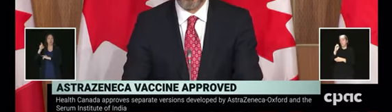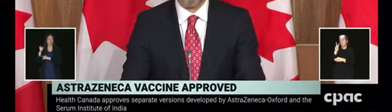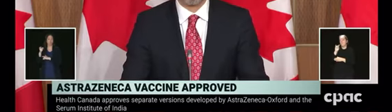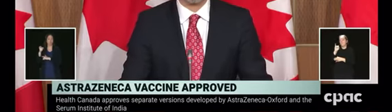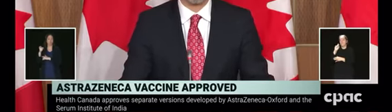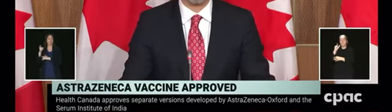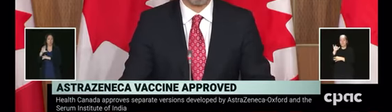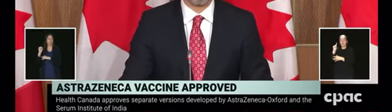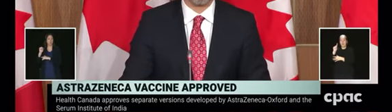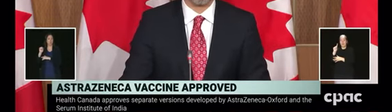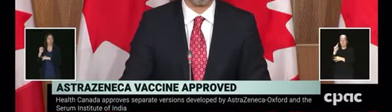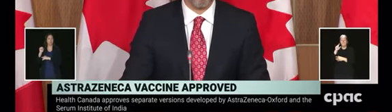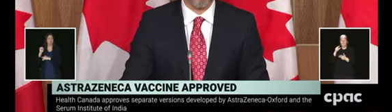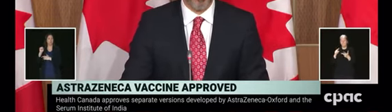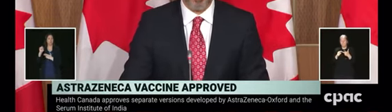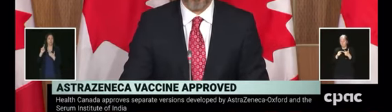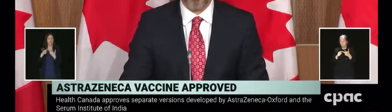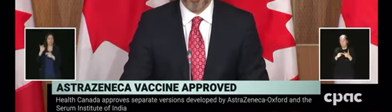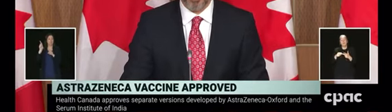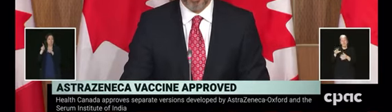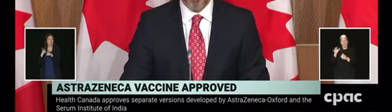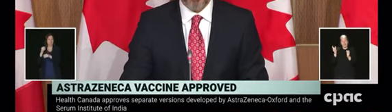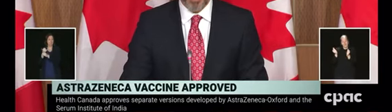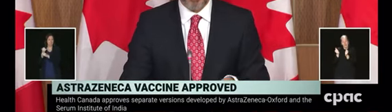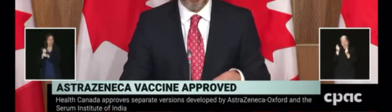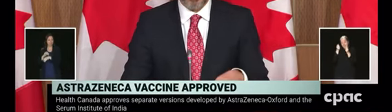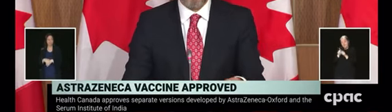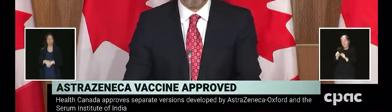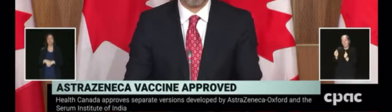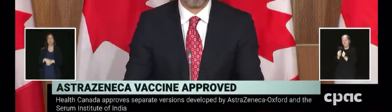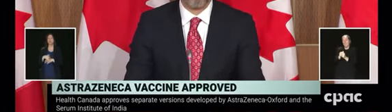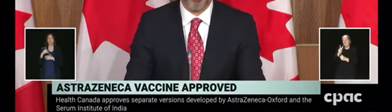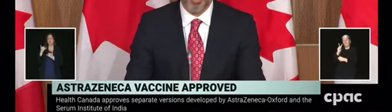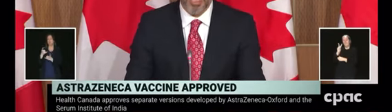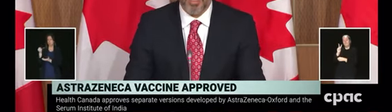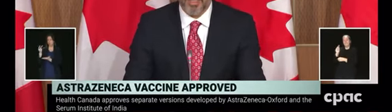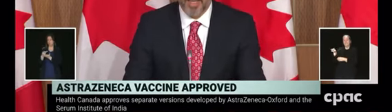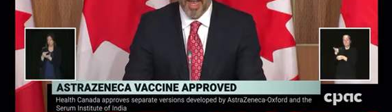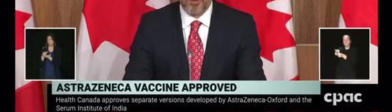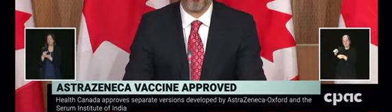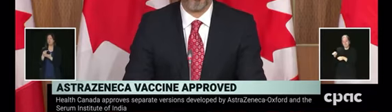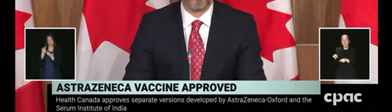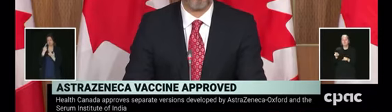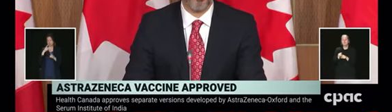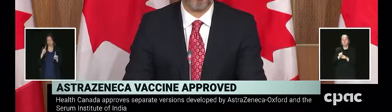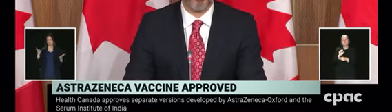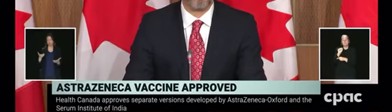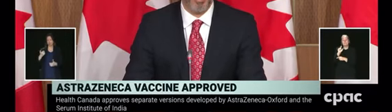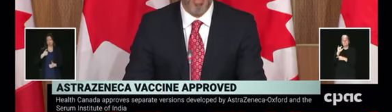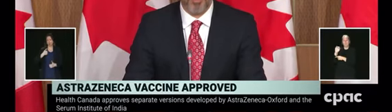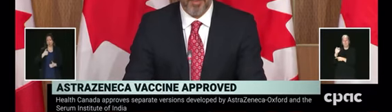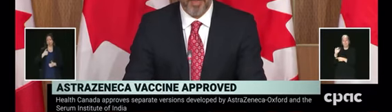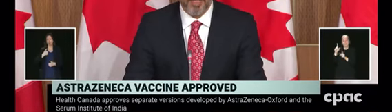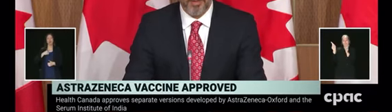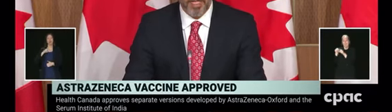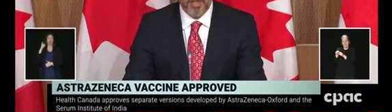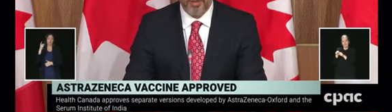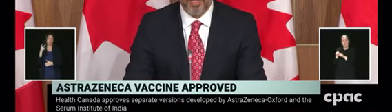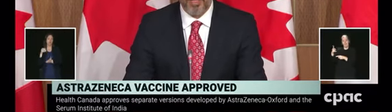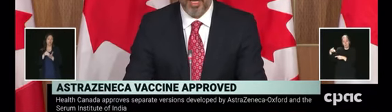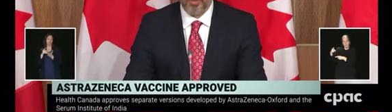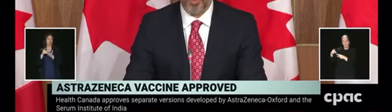Pharmaceuticals and the Serum Institute of India. With the vaccine now approved in Canada, our first shipment of 500,000